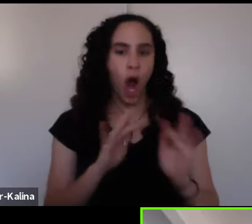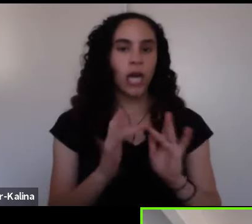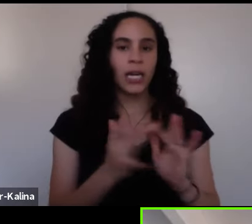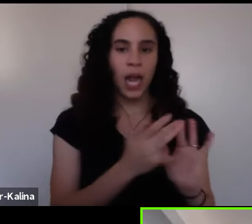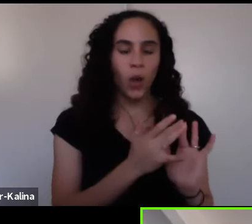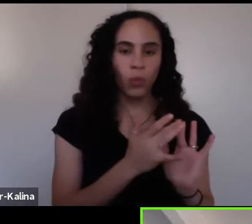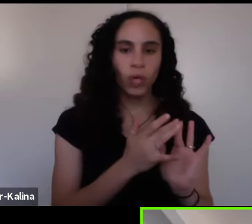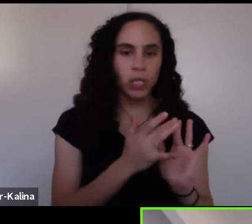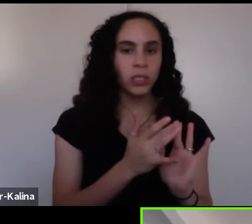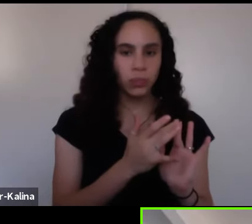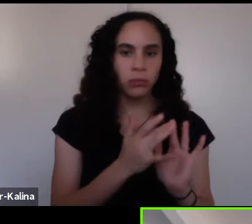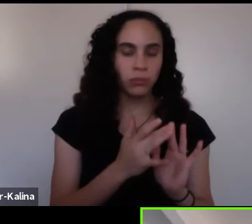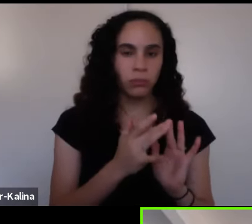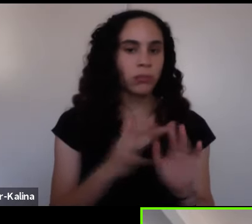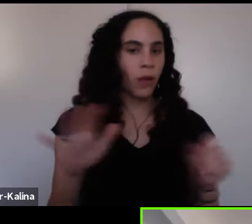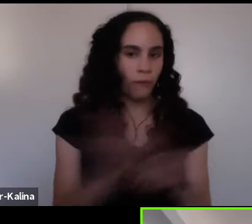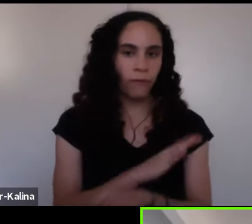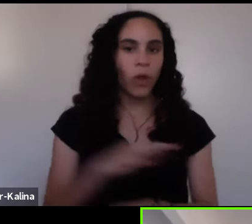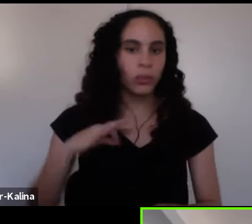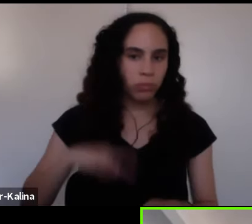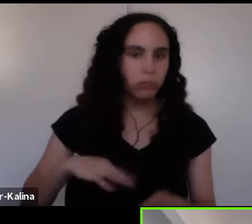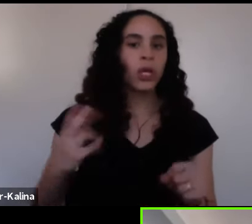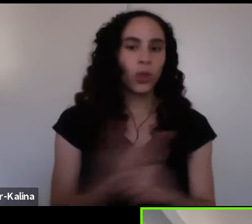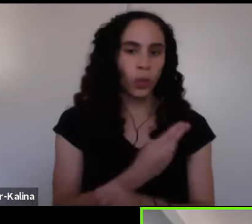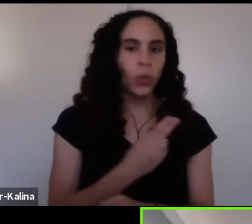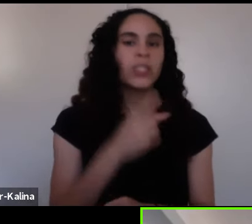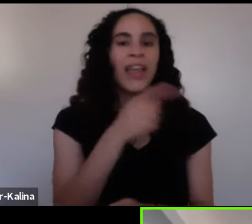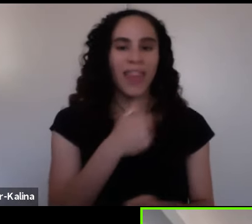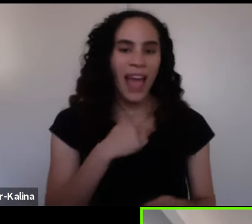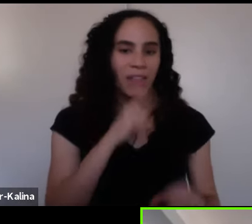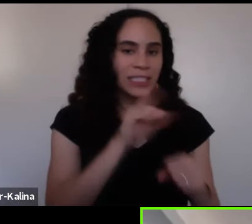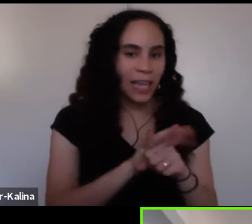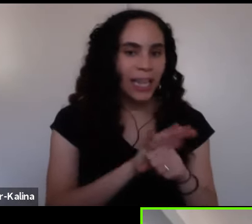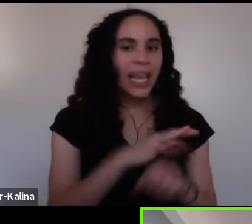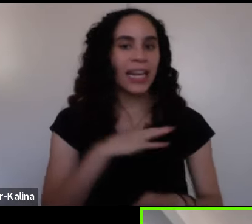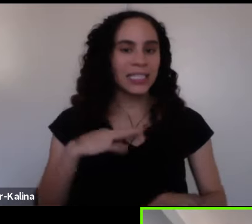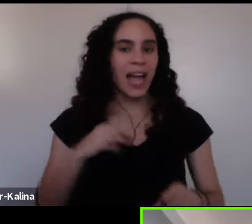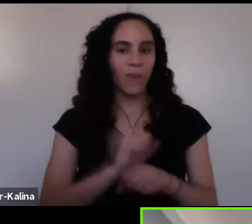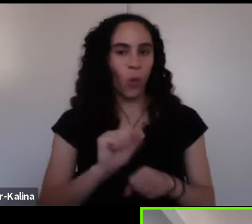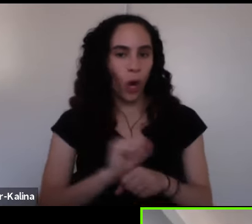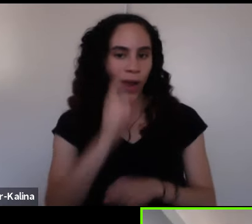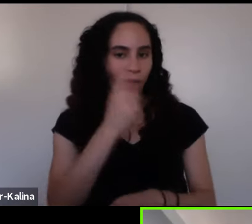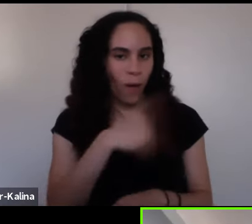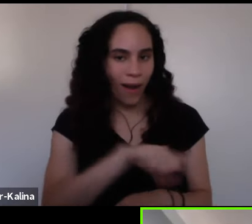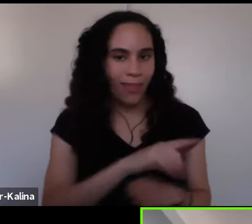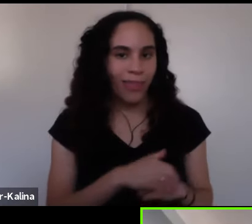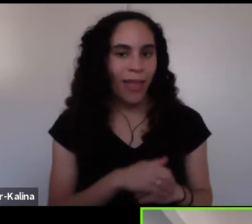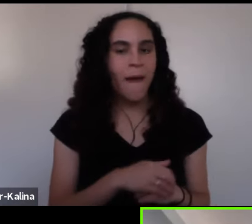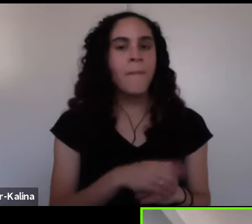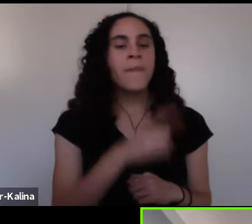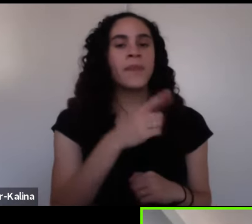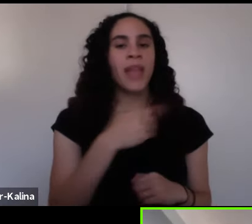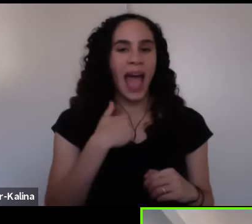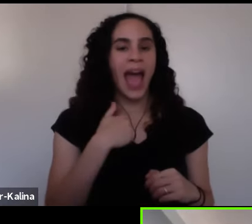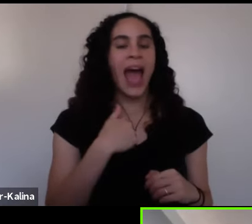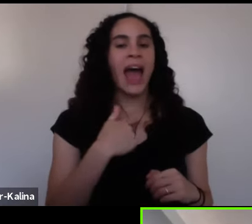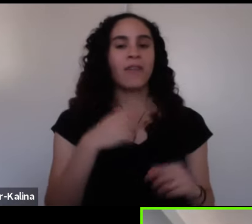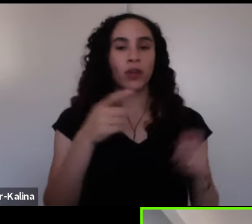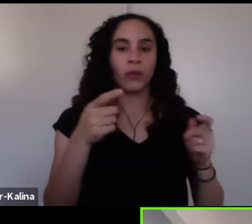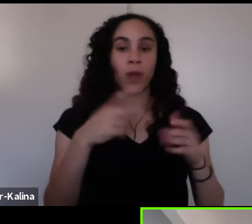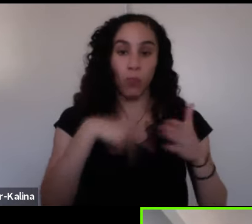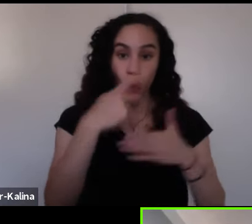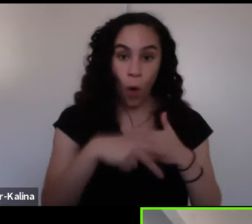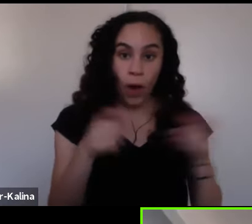capitalized. Our affinity networks have dedicated staff working for them. We have a dedicated program manager and a staff of